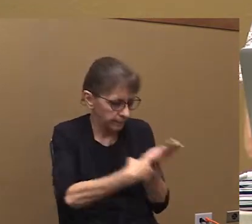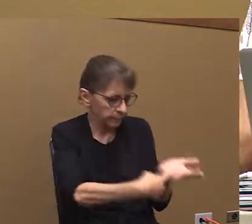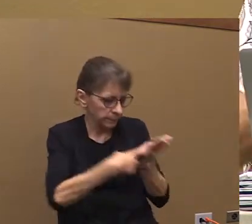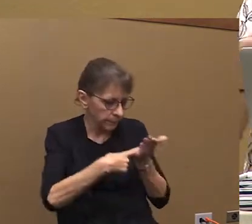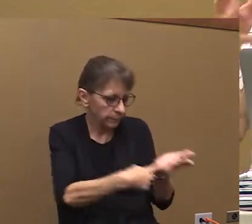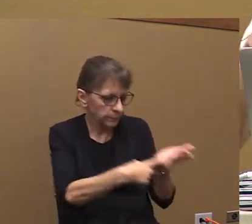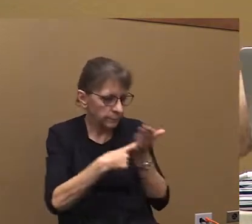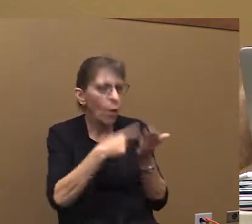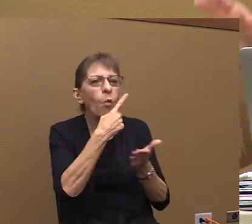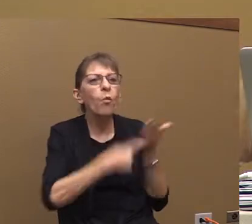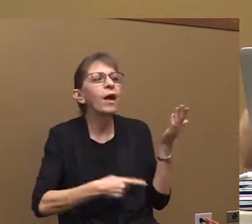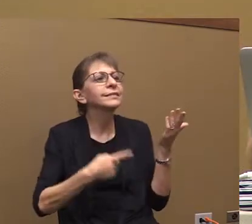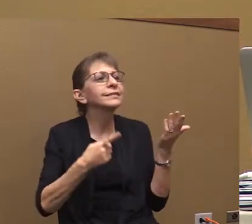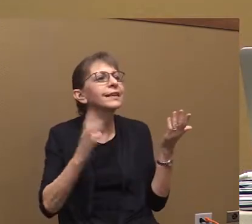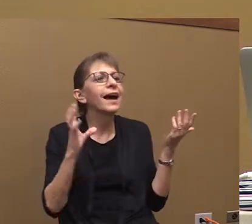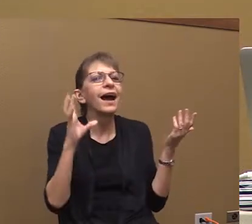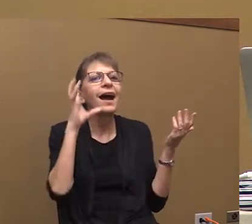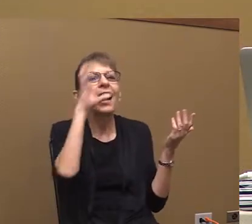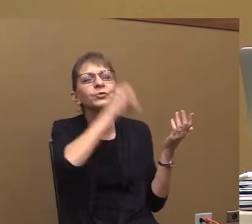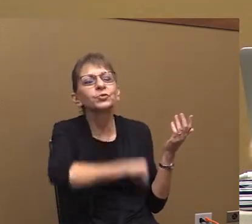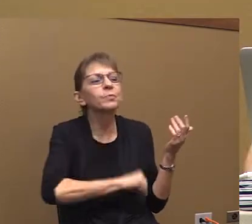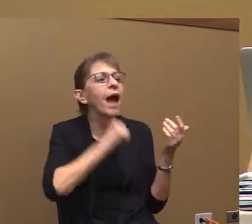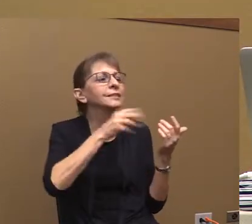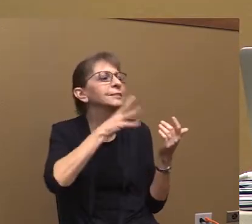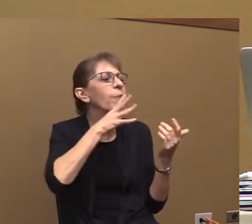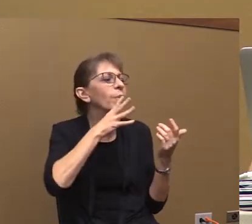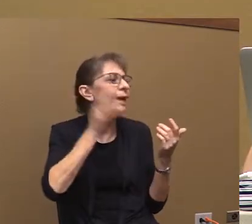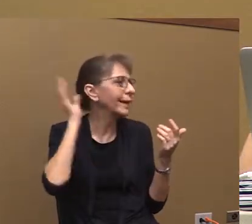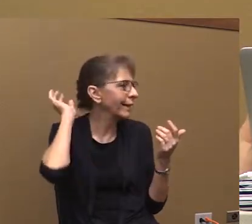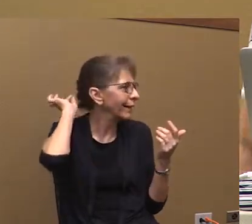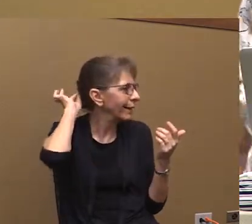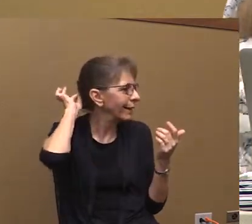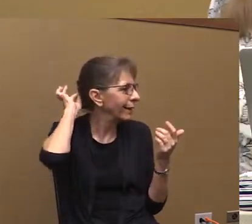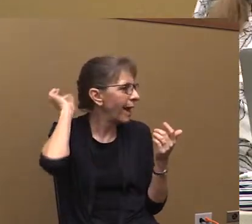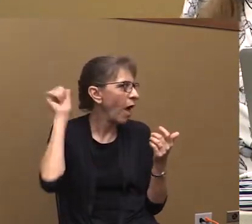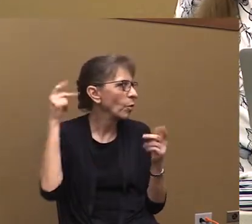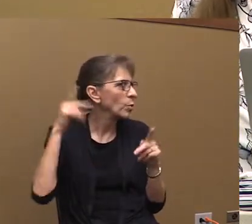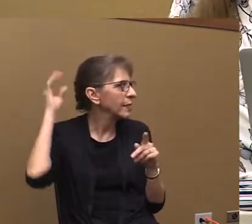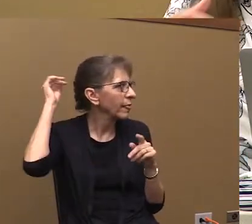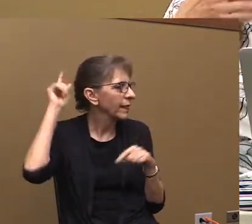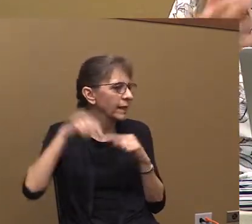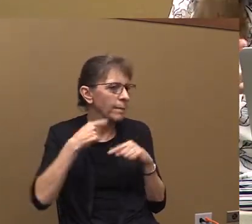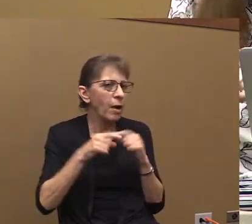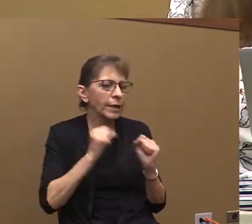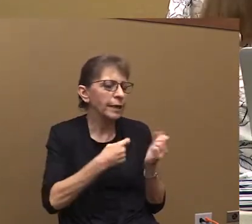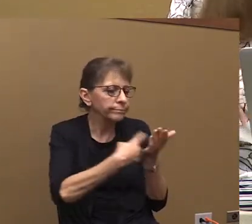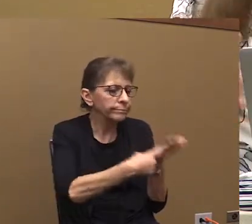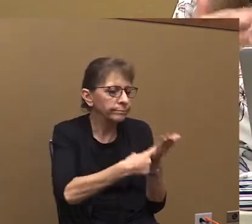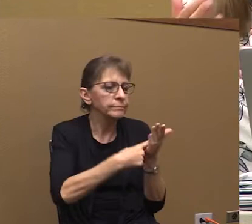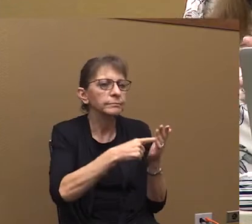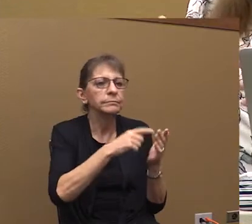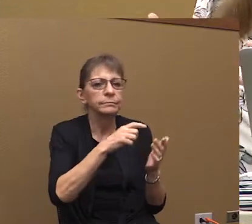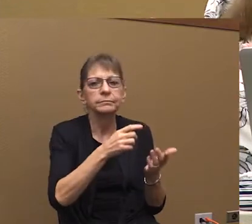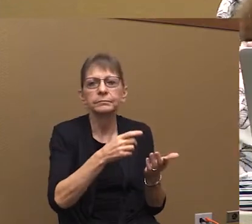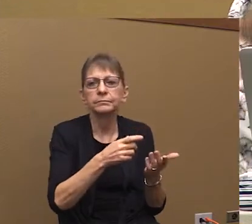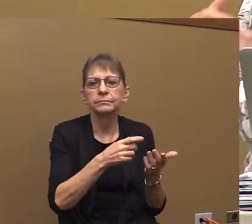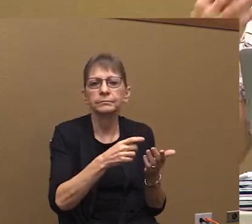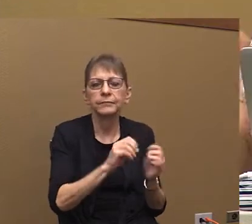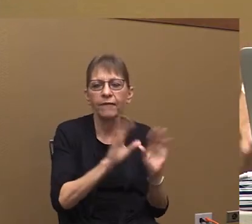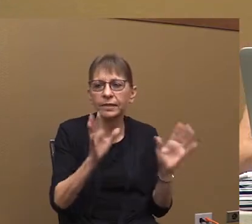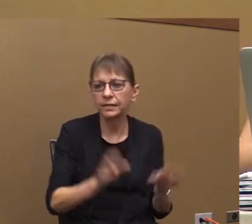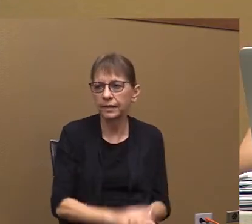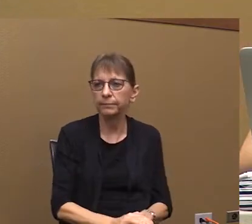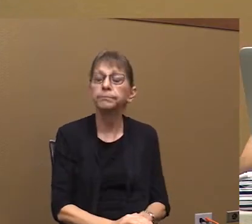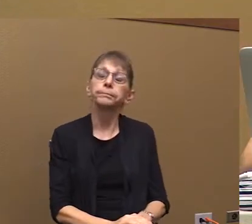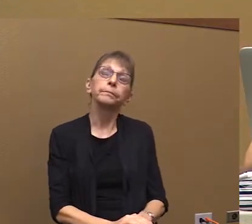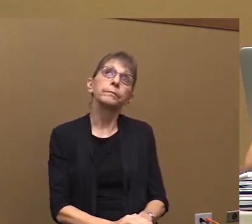somebody get into that zone of development, we could help think out loud what wasn't said, what was unspoken,